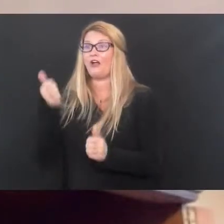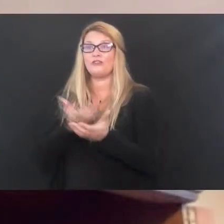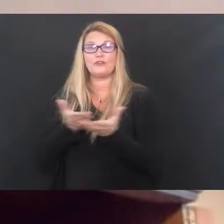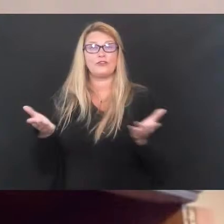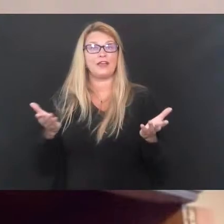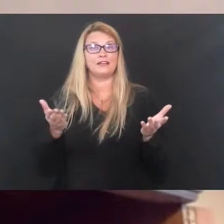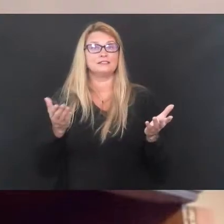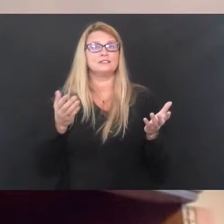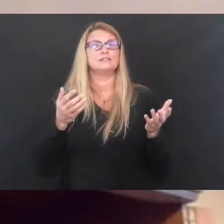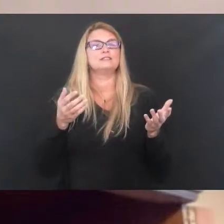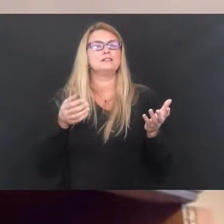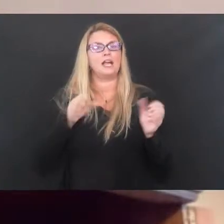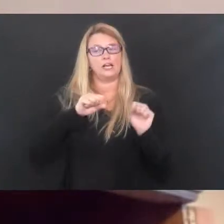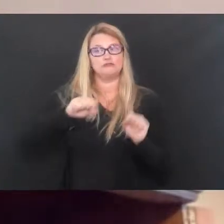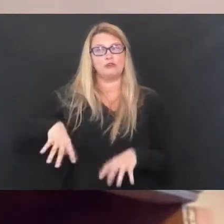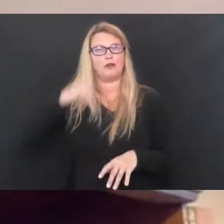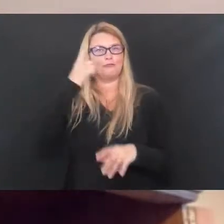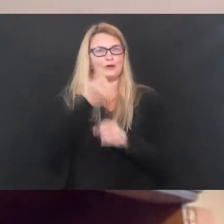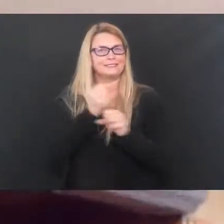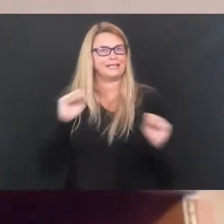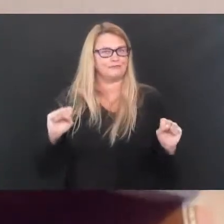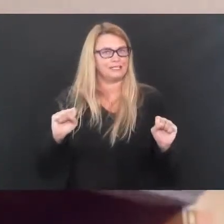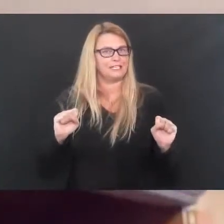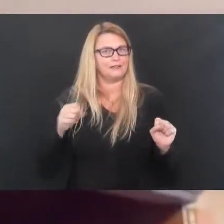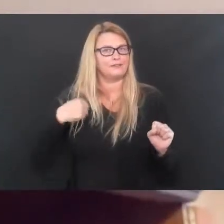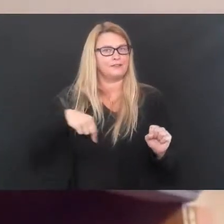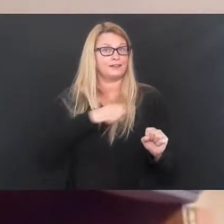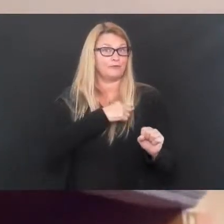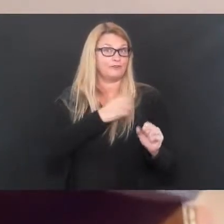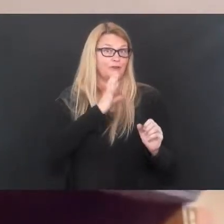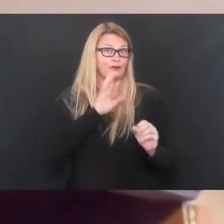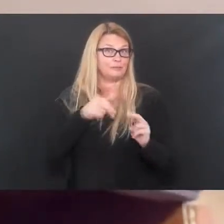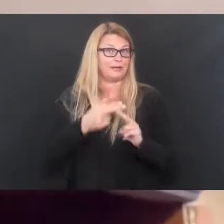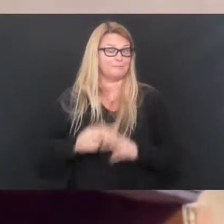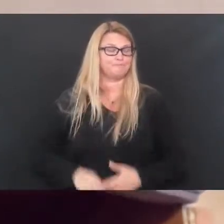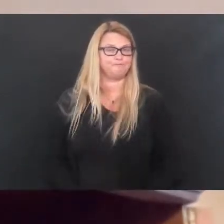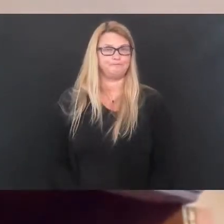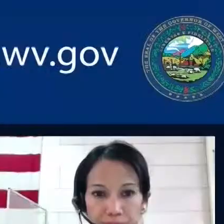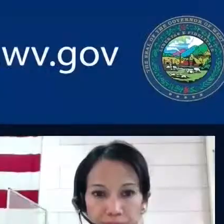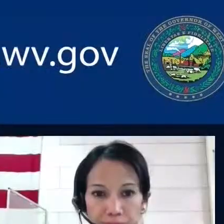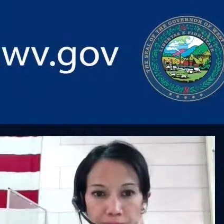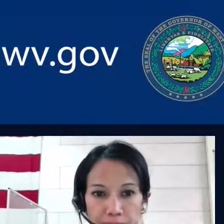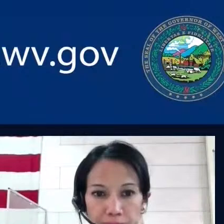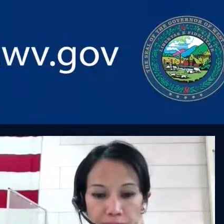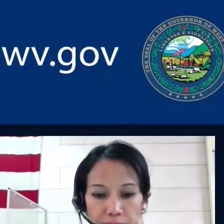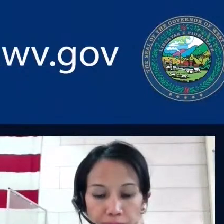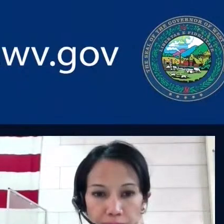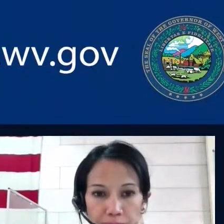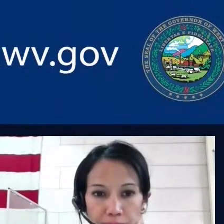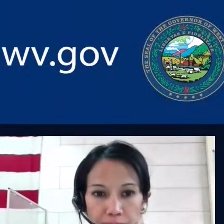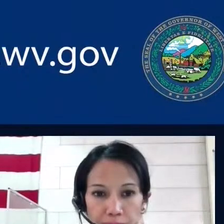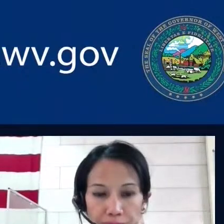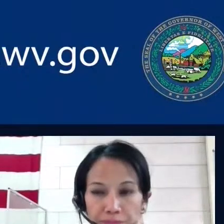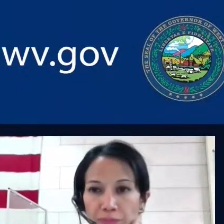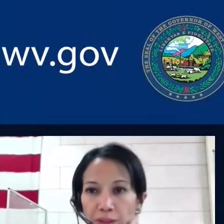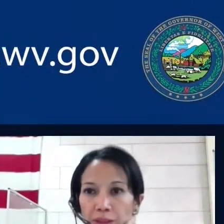that the Governor's talked about. Thank you. Thank you, sir. Next to Dr. Ayn Amjad, our State Health Officer.